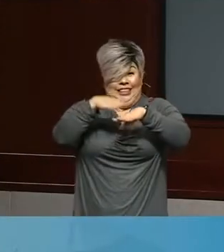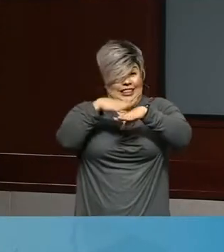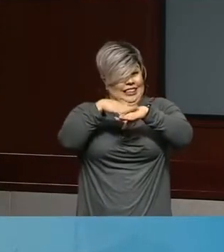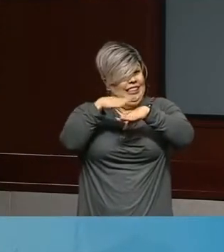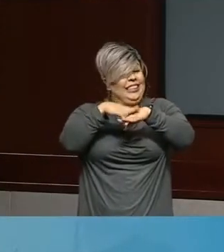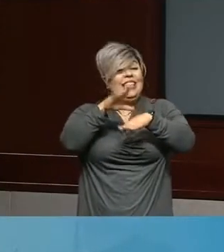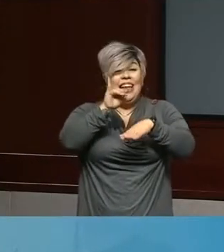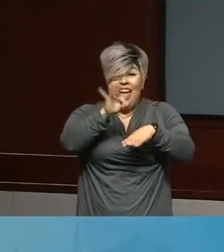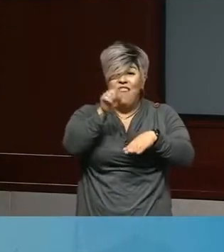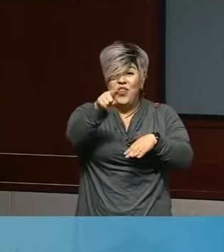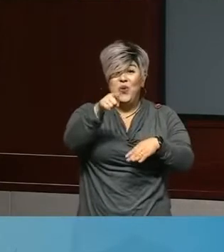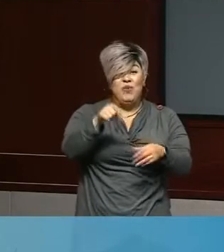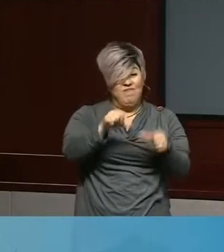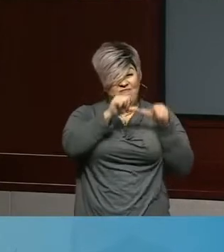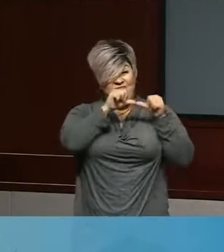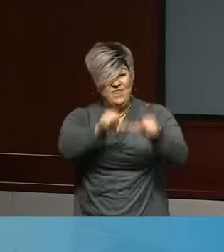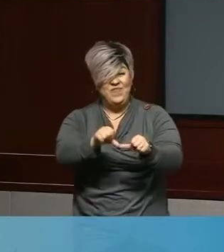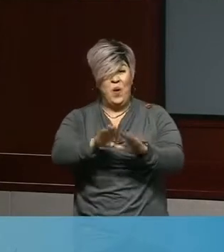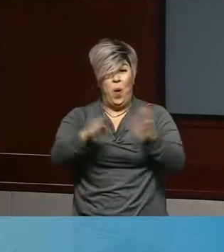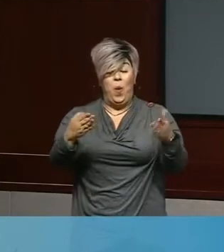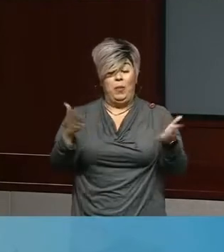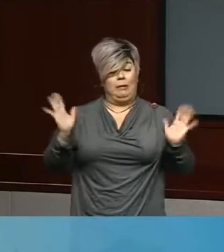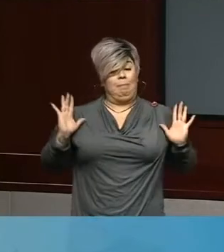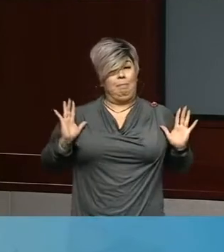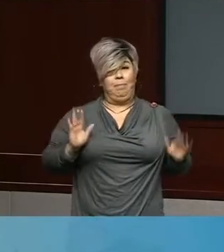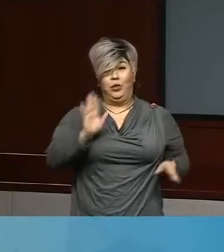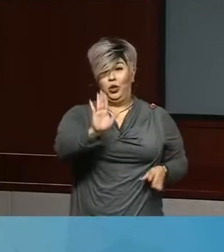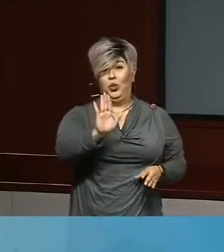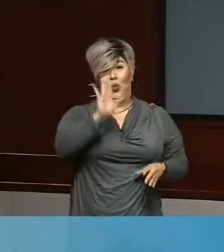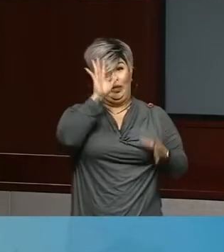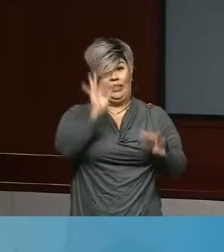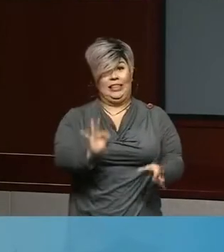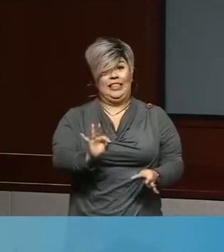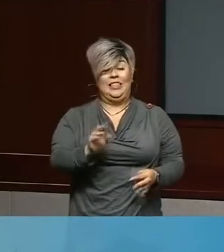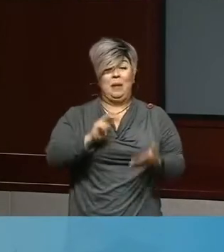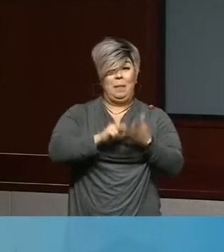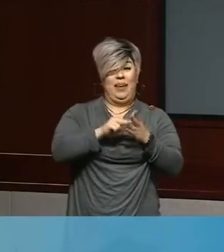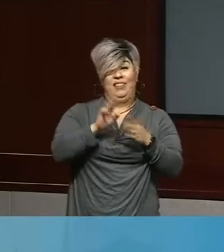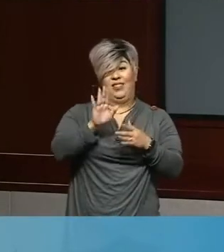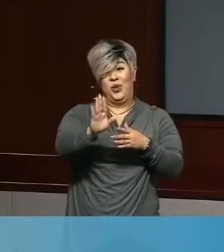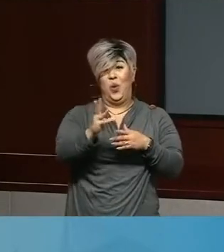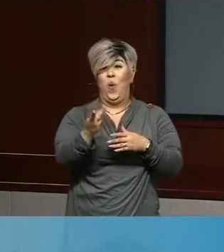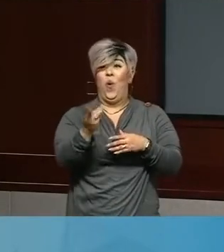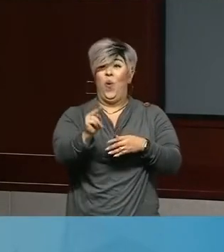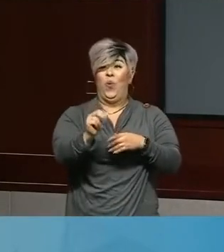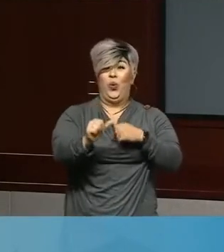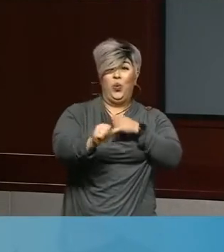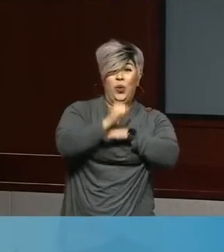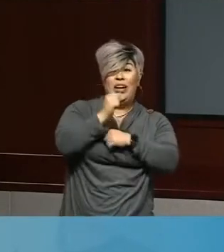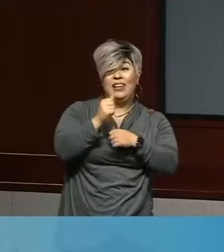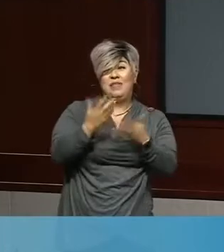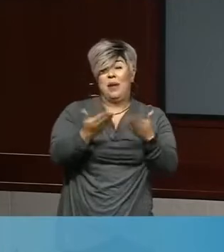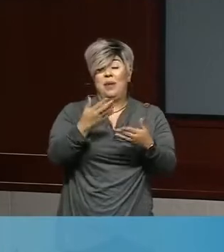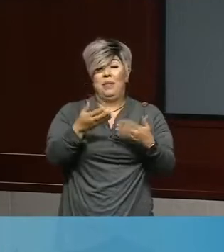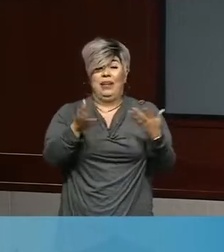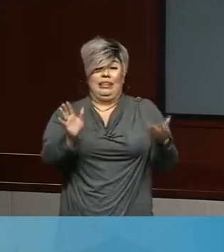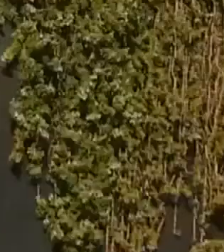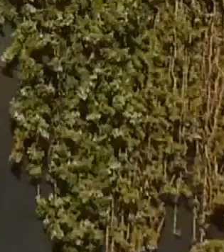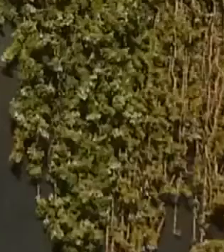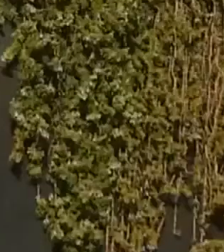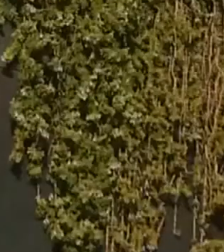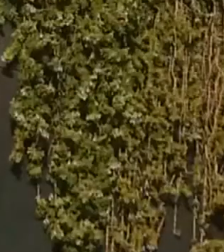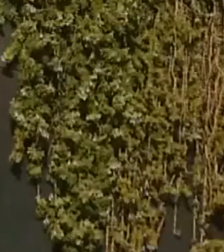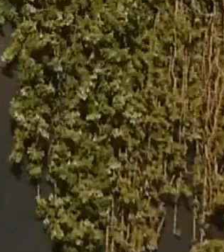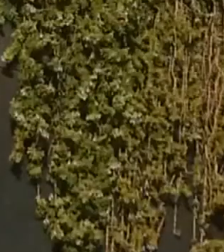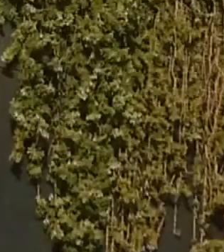so at your own risk, at your own livelihoods, the risk of your own livelihoods and the risk of your businesses moving forward.